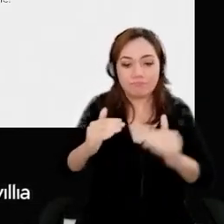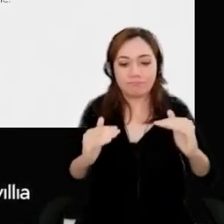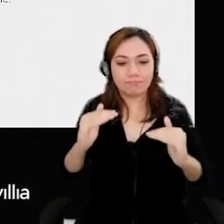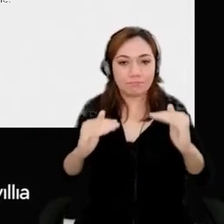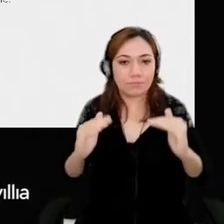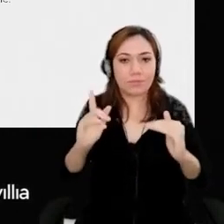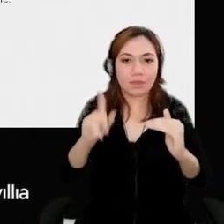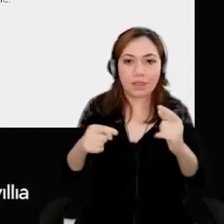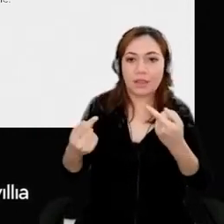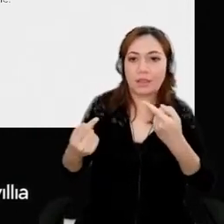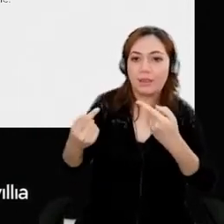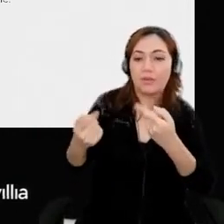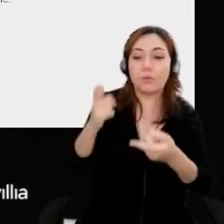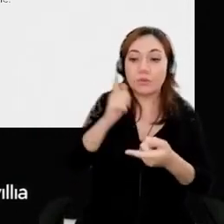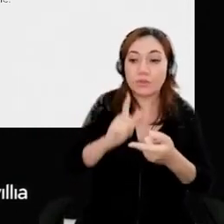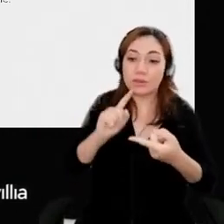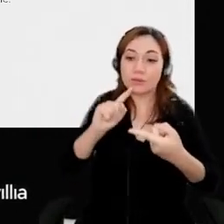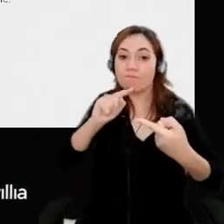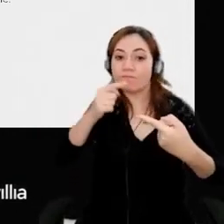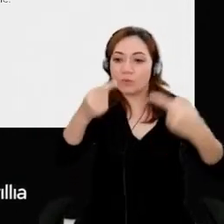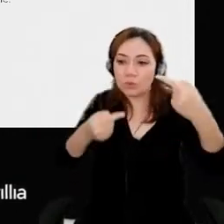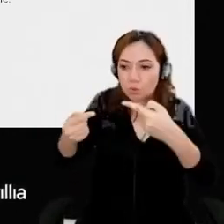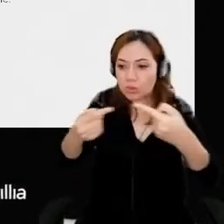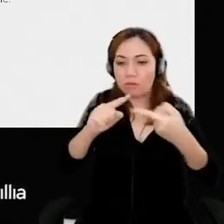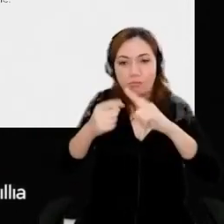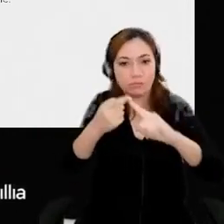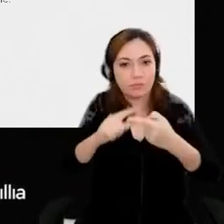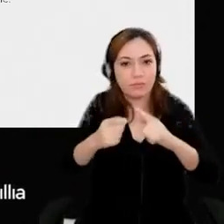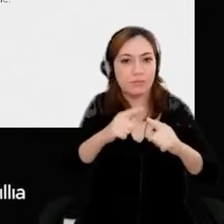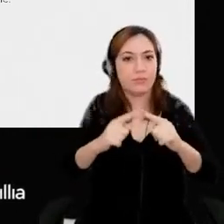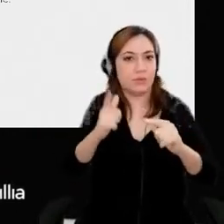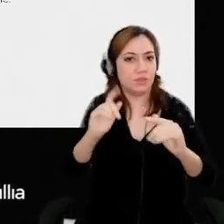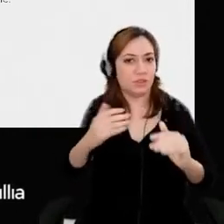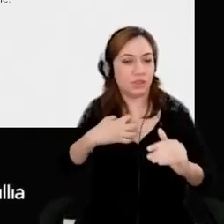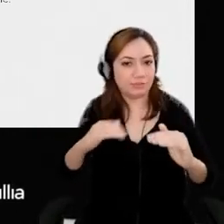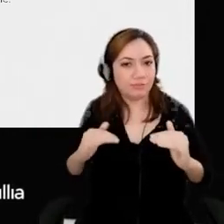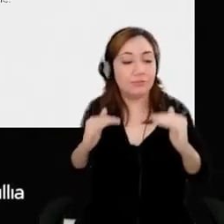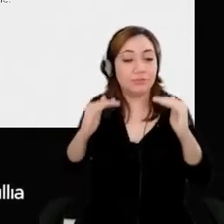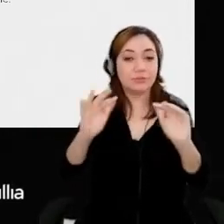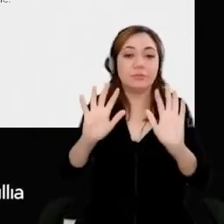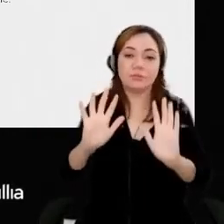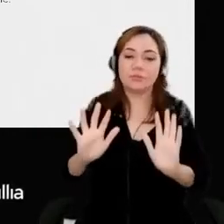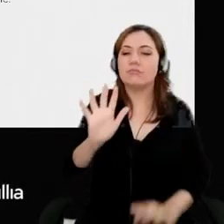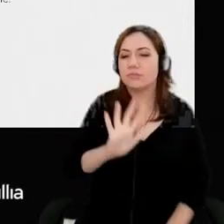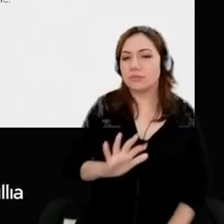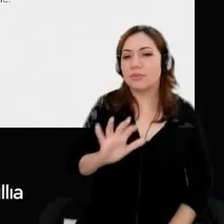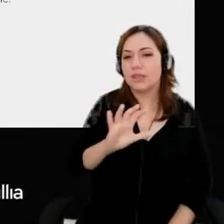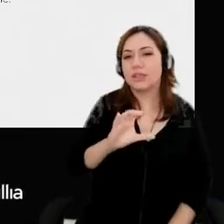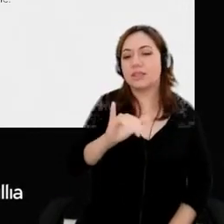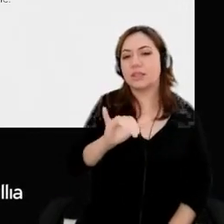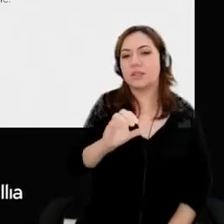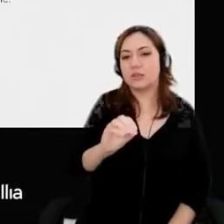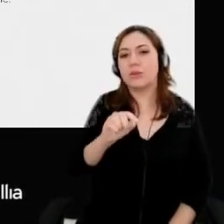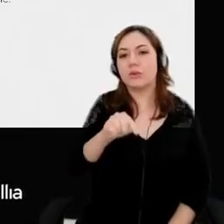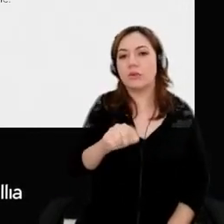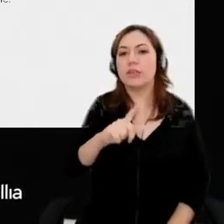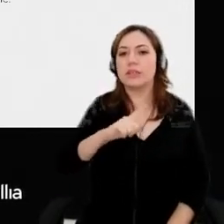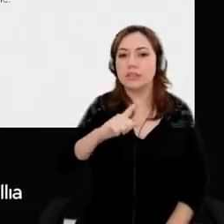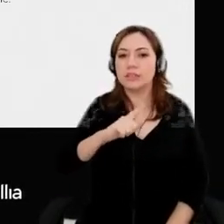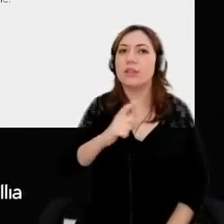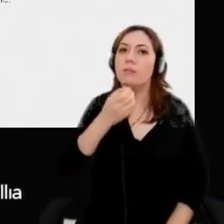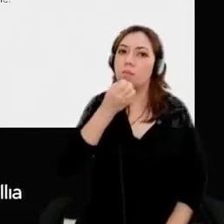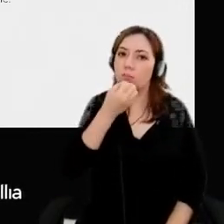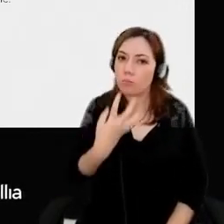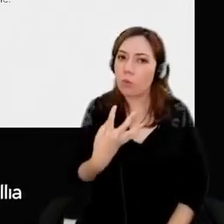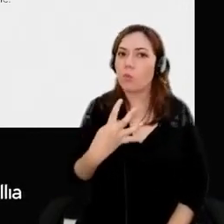way. In general, the CIO has a very good and strong knowledge about